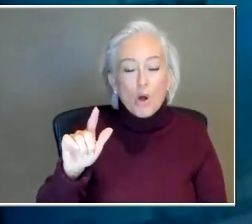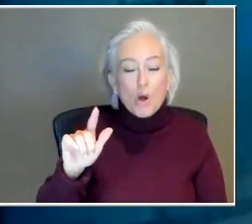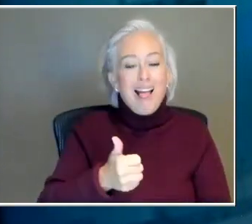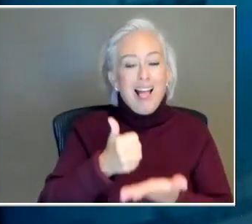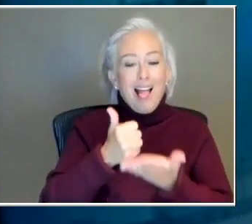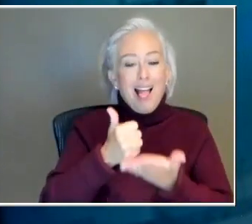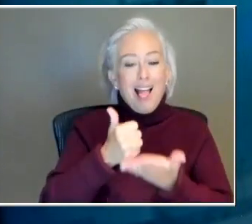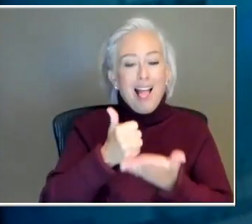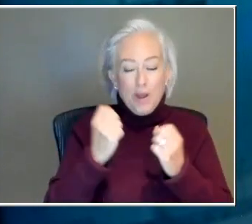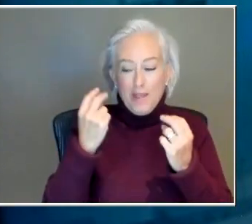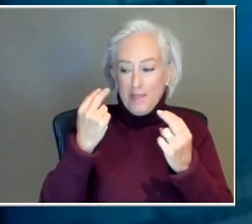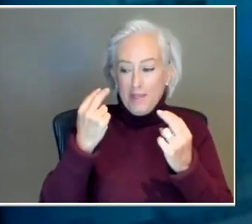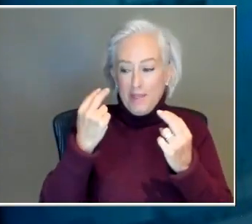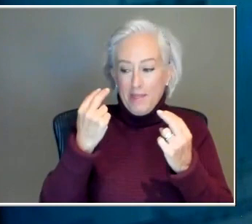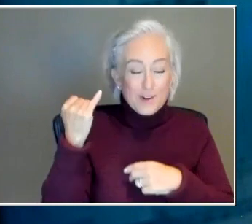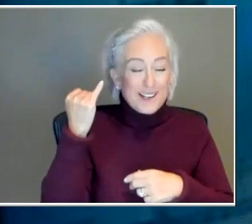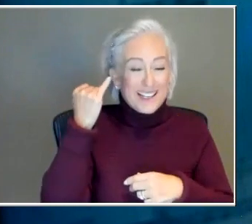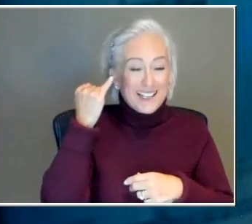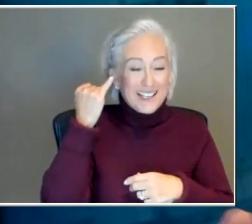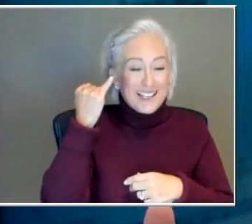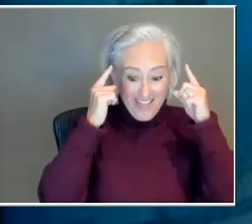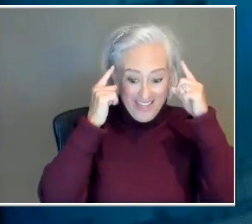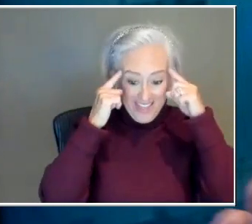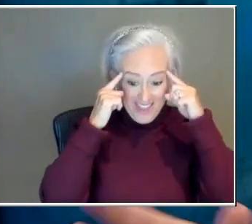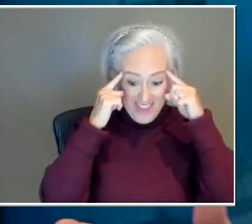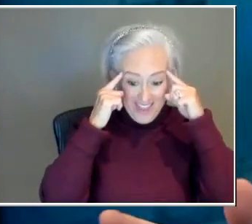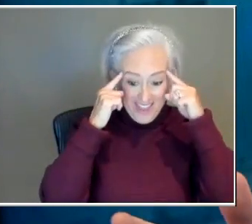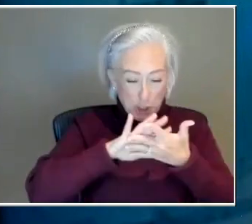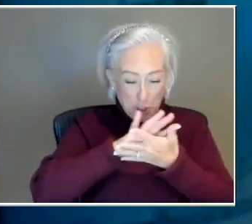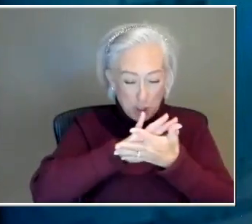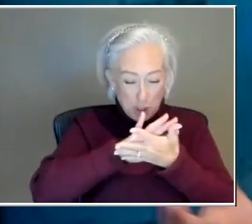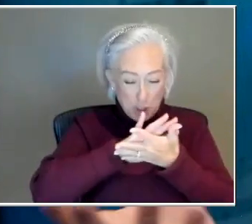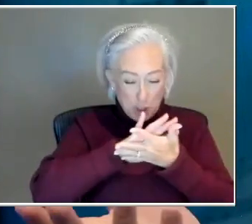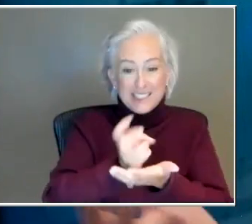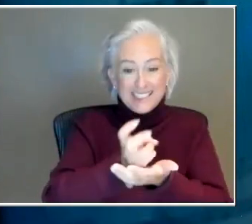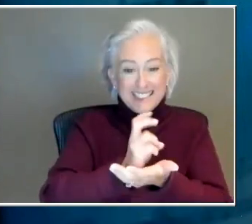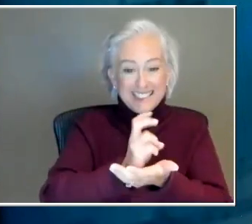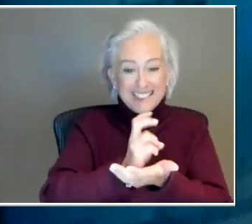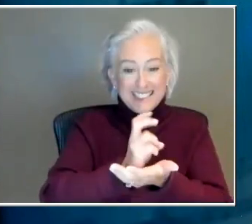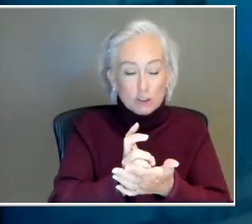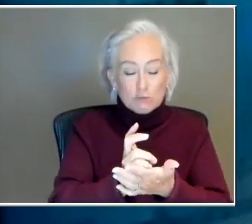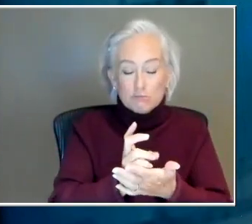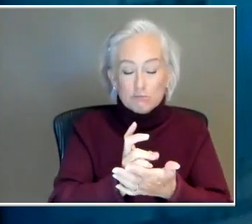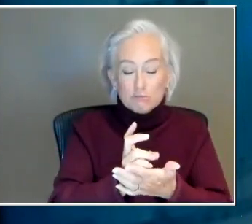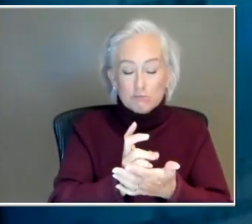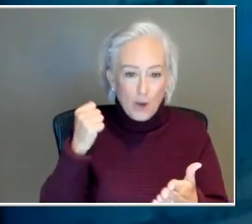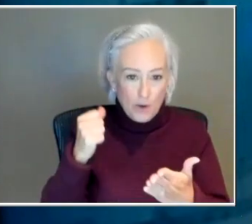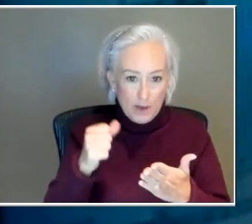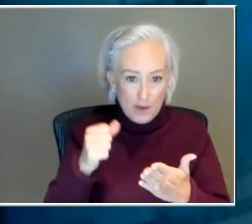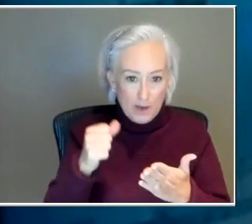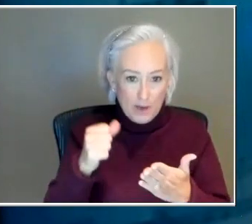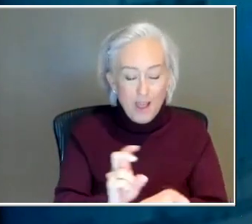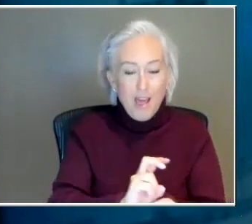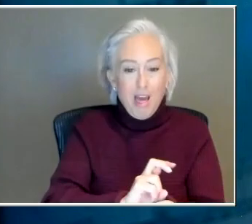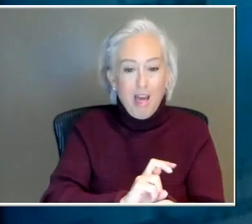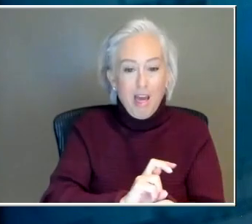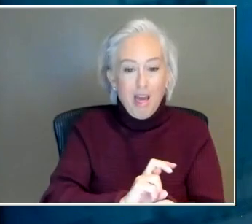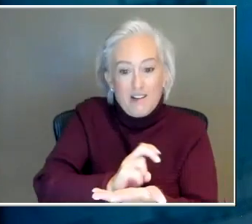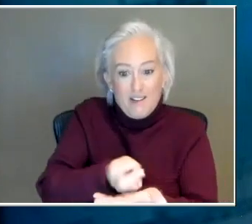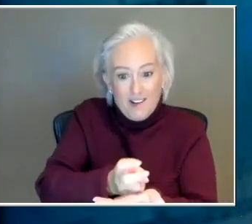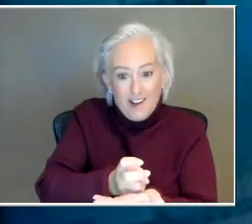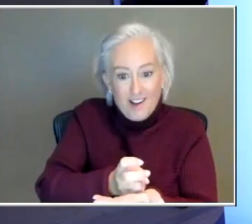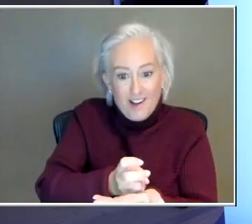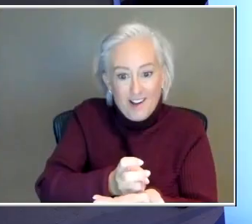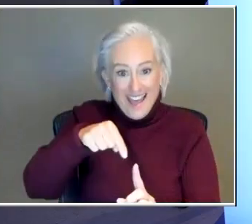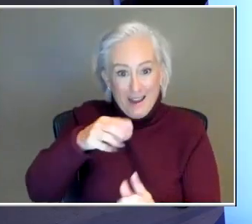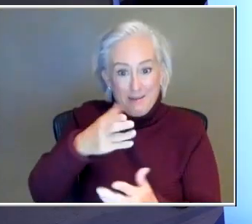going to remember. People then can progress to a period of unresponsiveness, and then the convulsive part of the seizure that I think everyone knows so classically. Right,